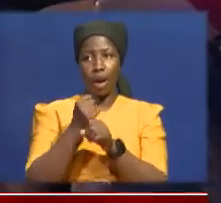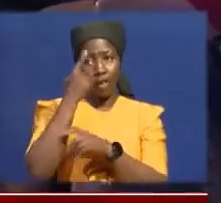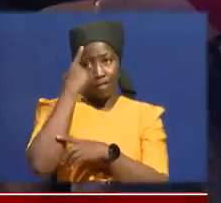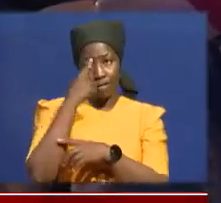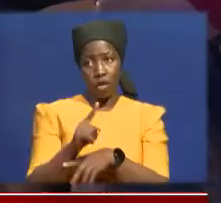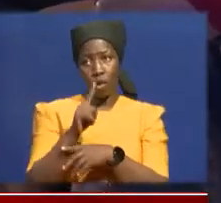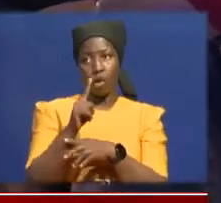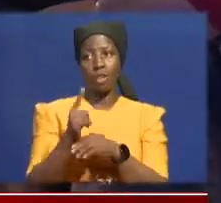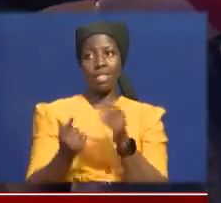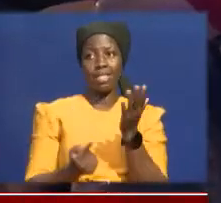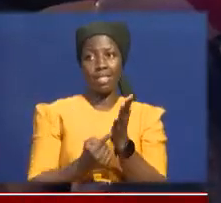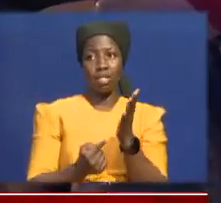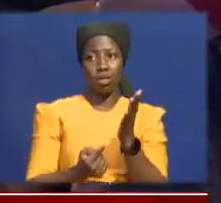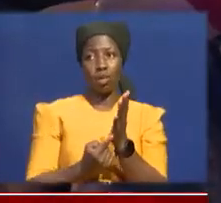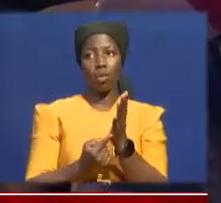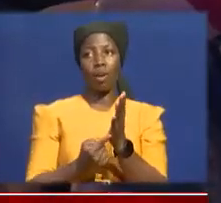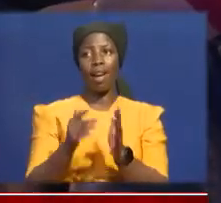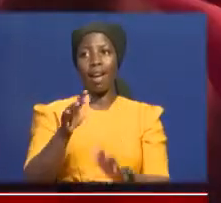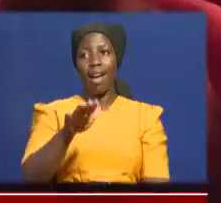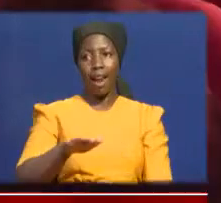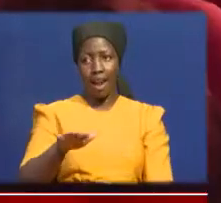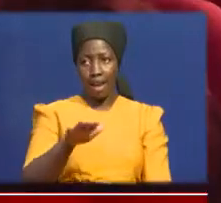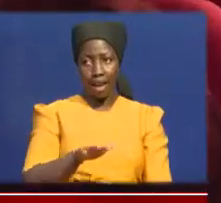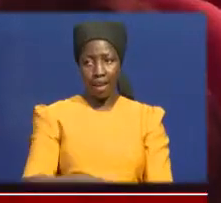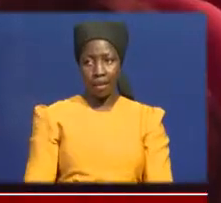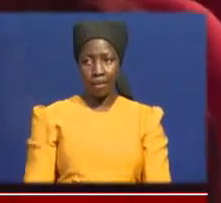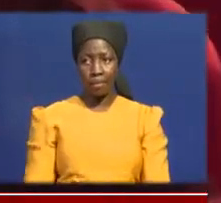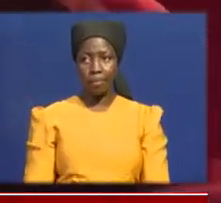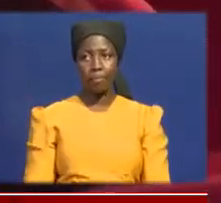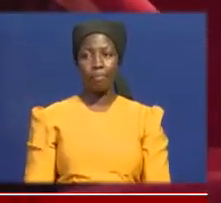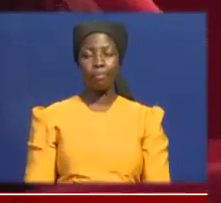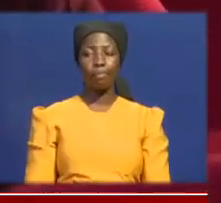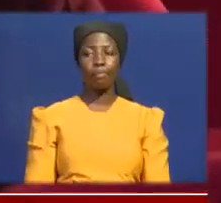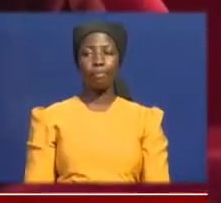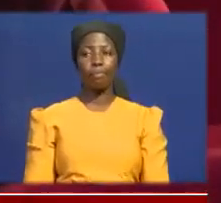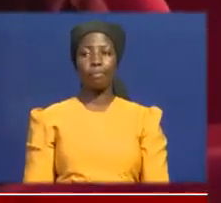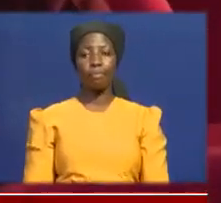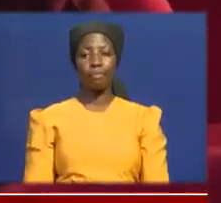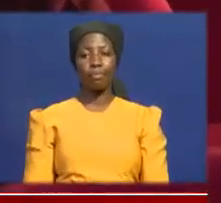digital landscape. Frederick Mwoki for Prime Edition.